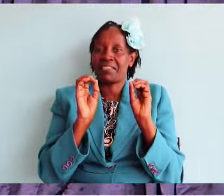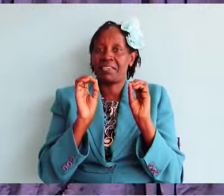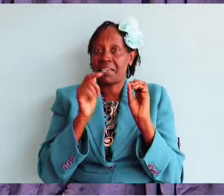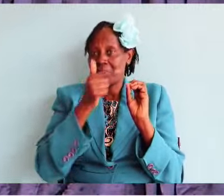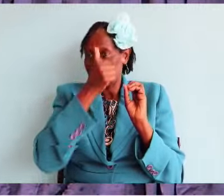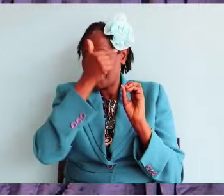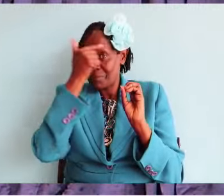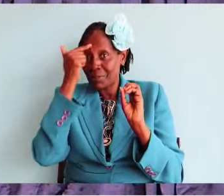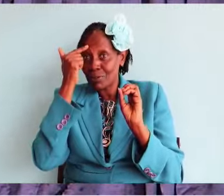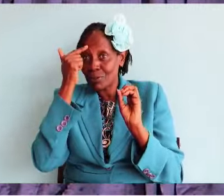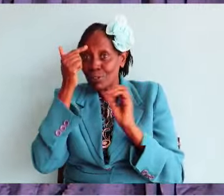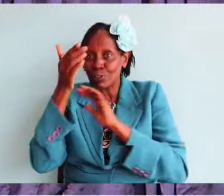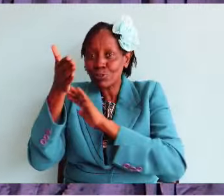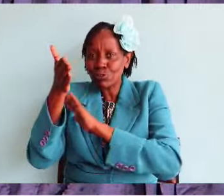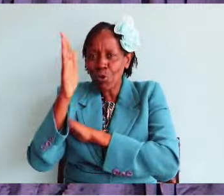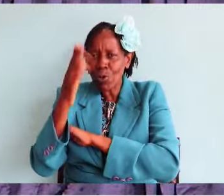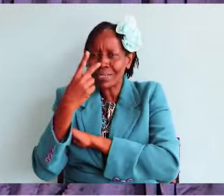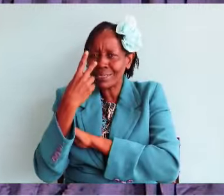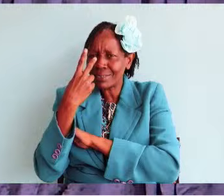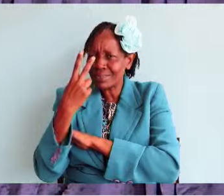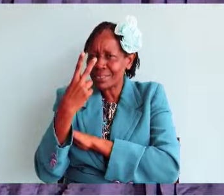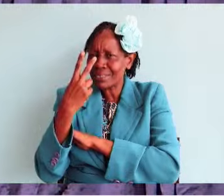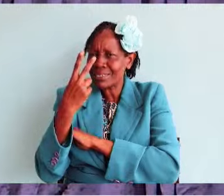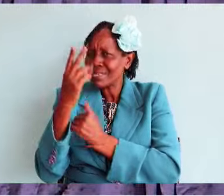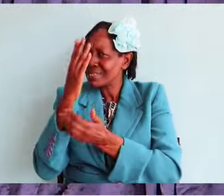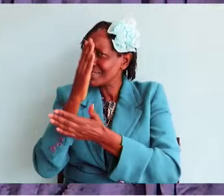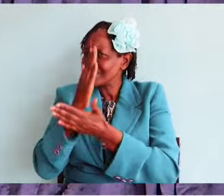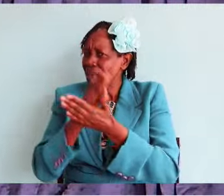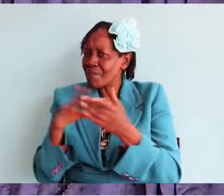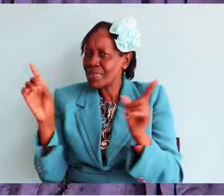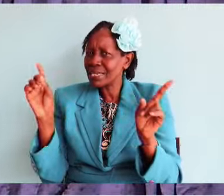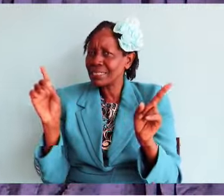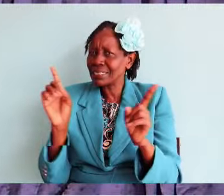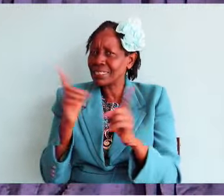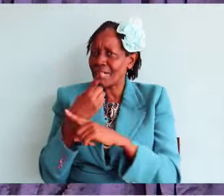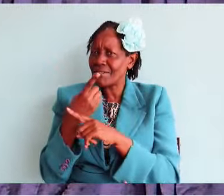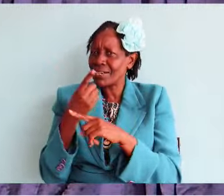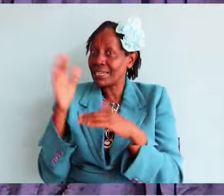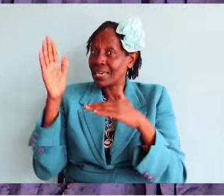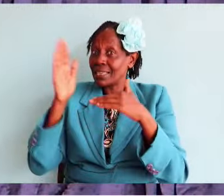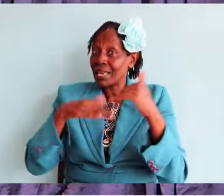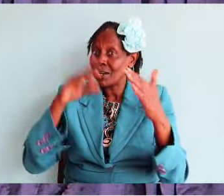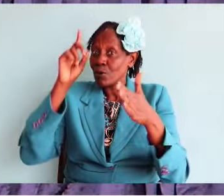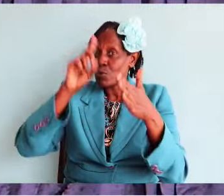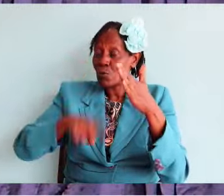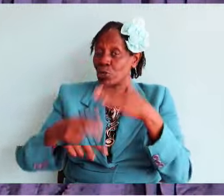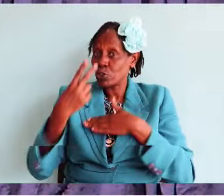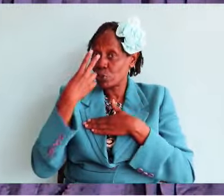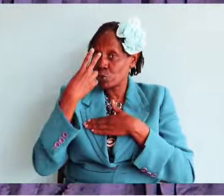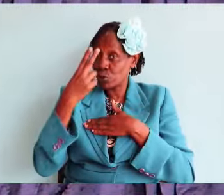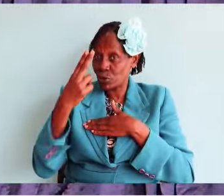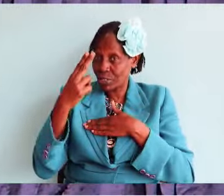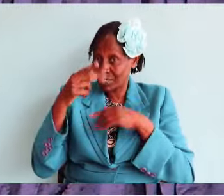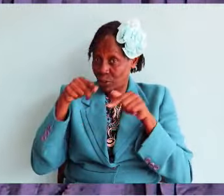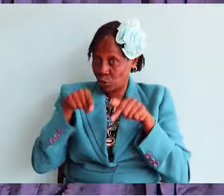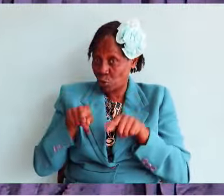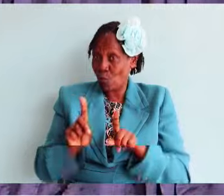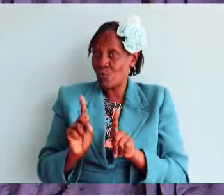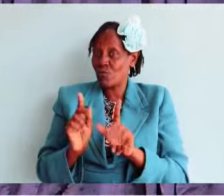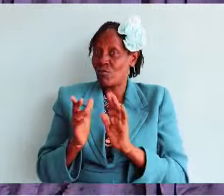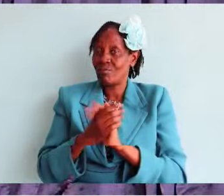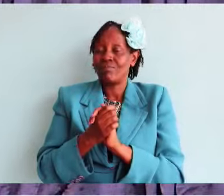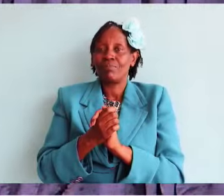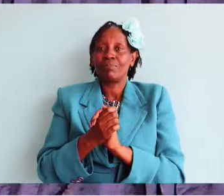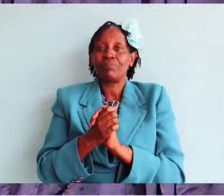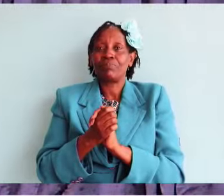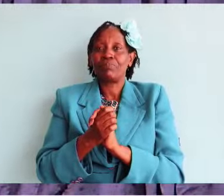sees someone different from what you yourself will see and from what others may see